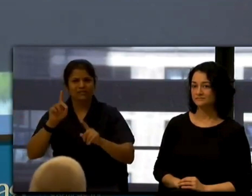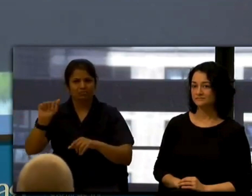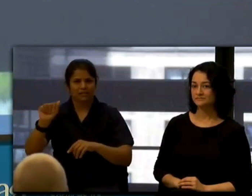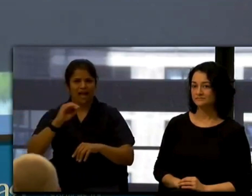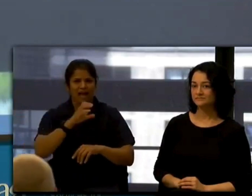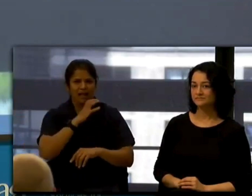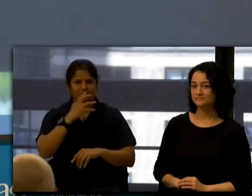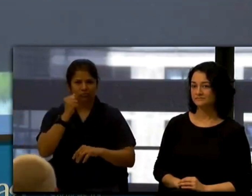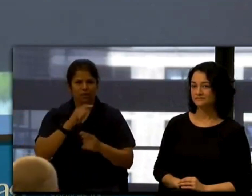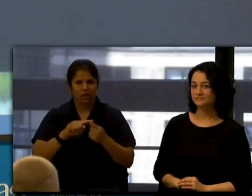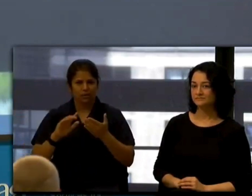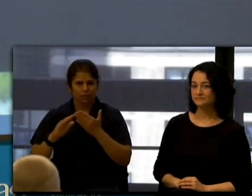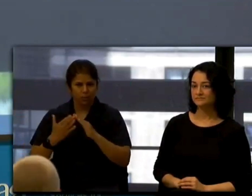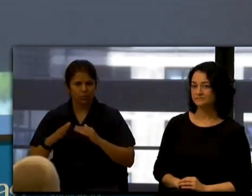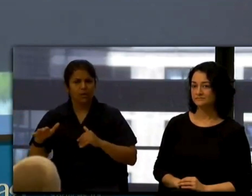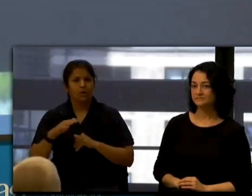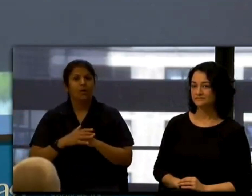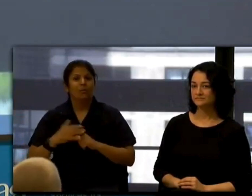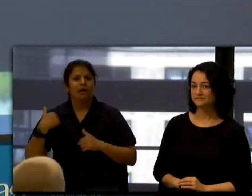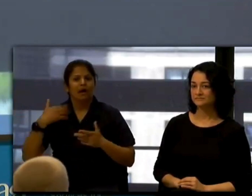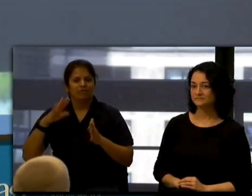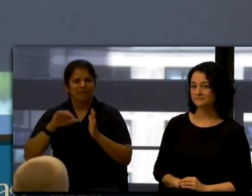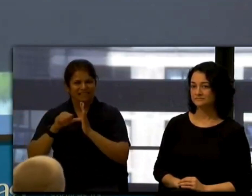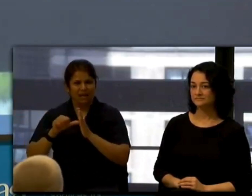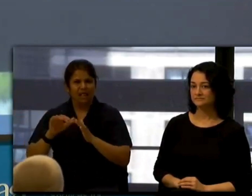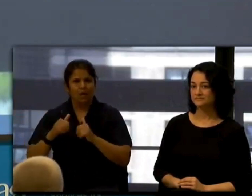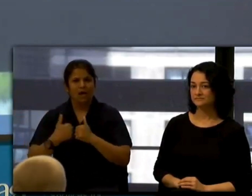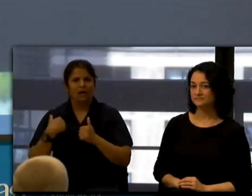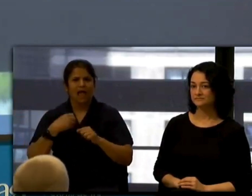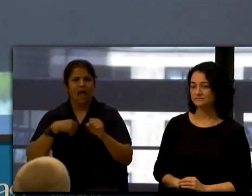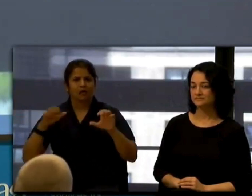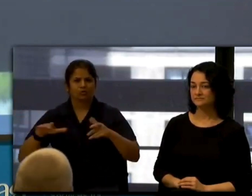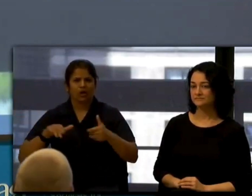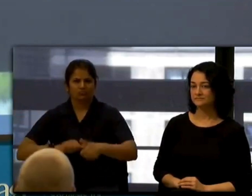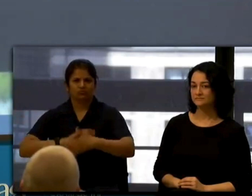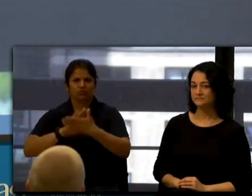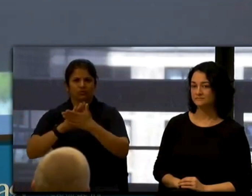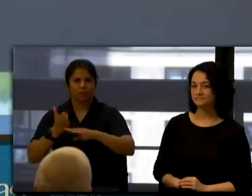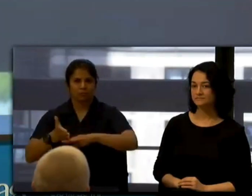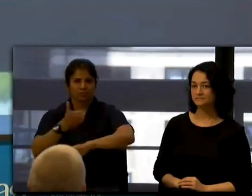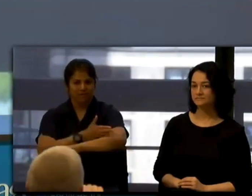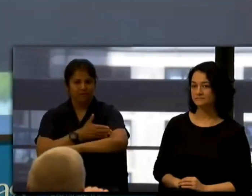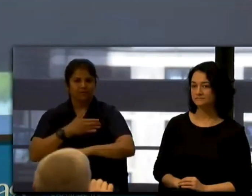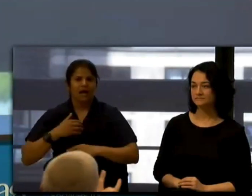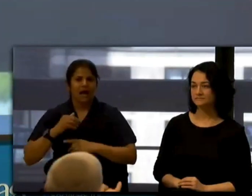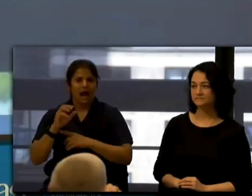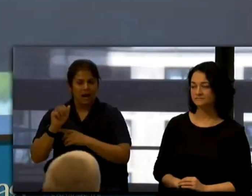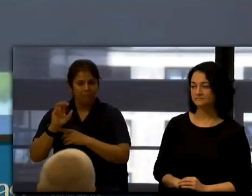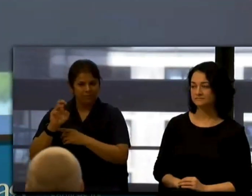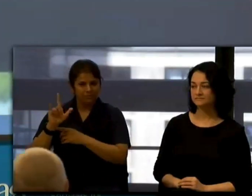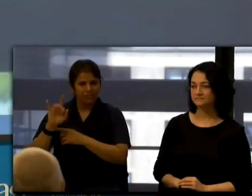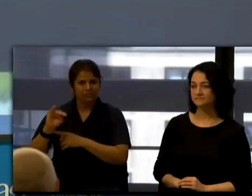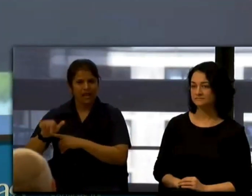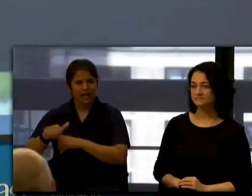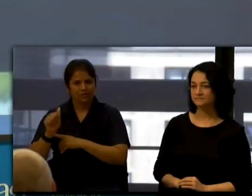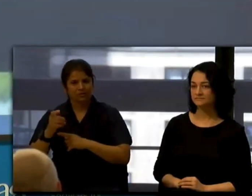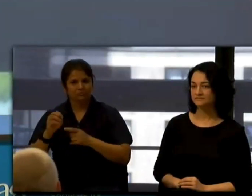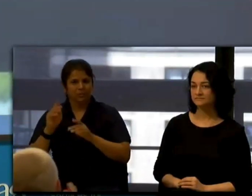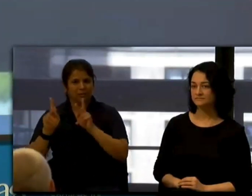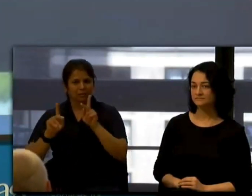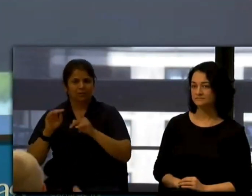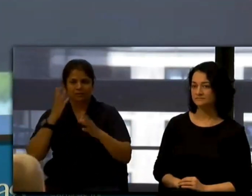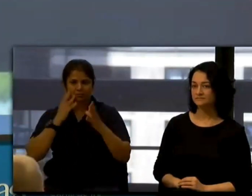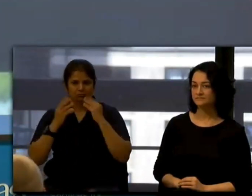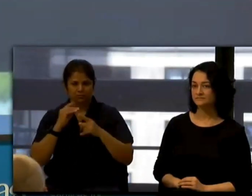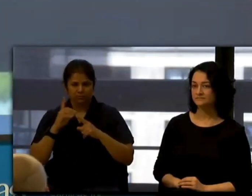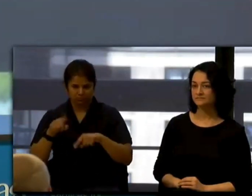spotlighting ways that we can combat the ableism and ageism that too many people face. For example, we have focused